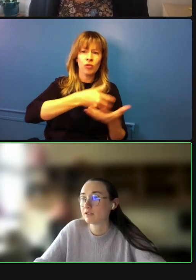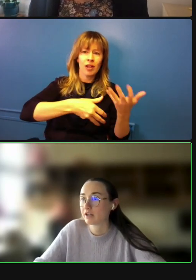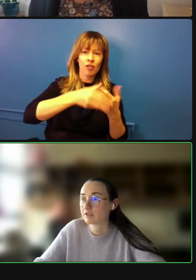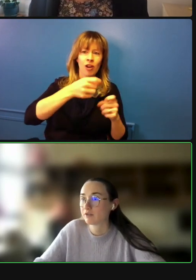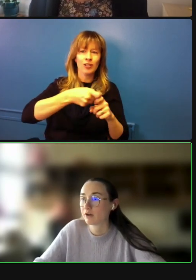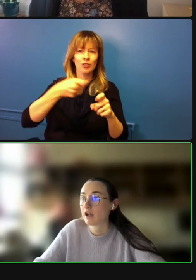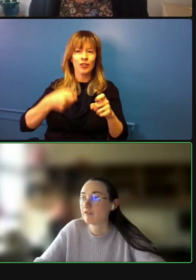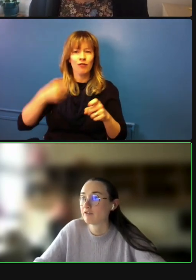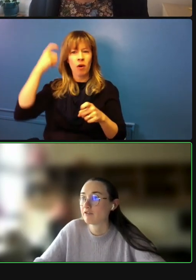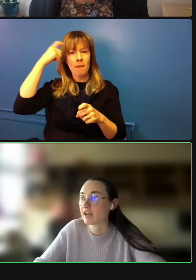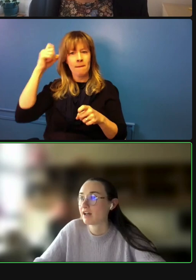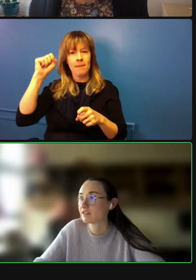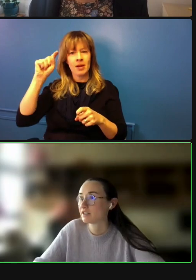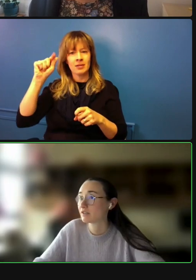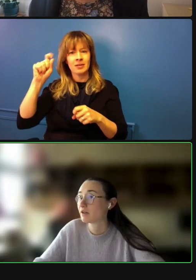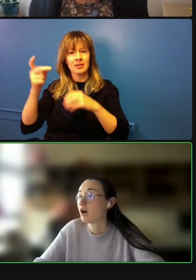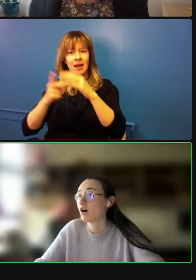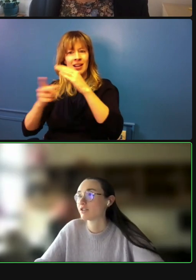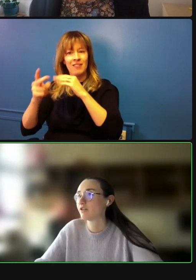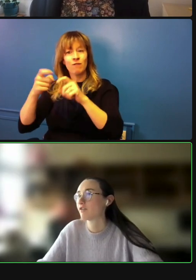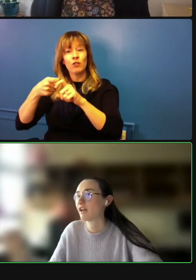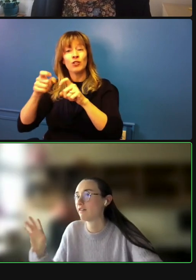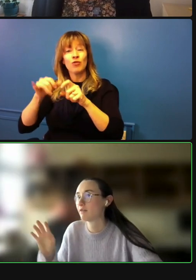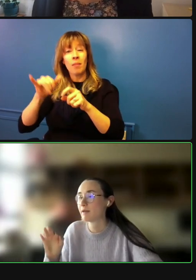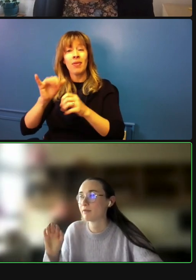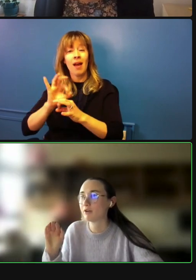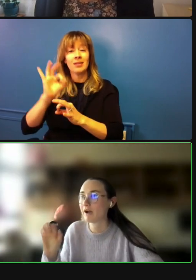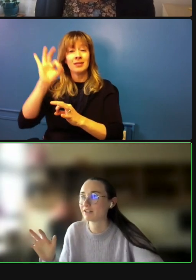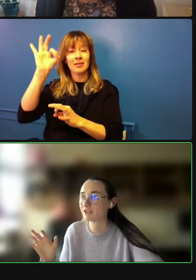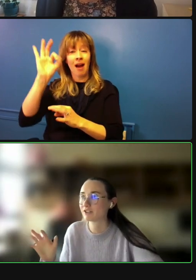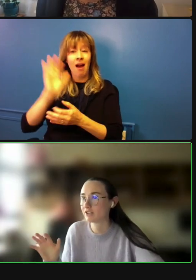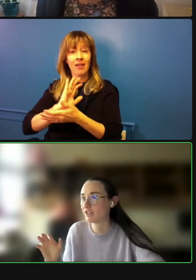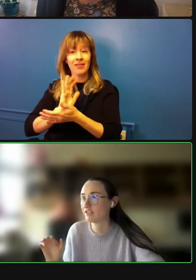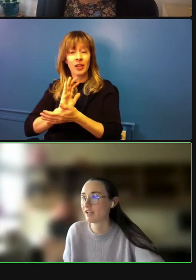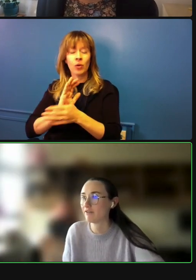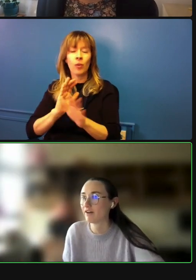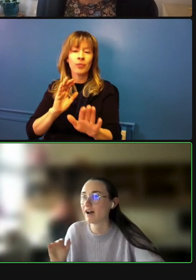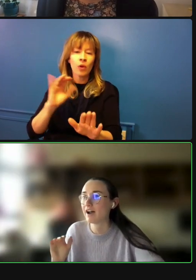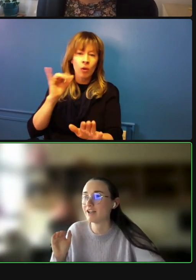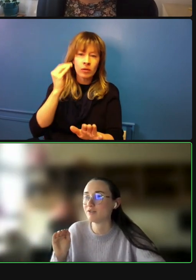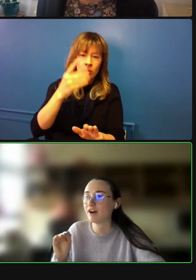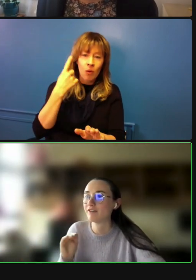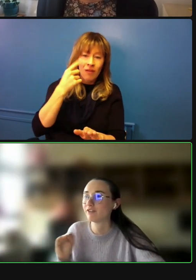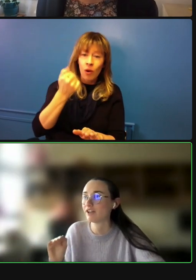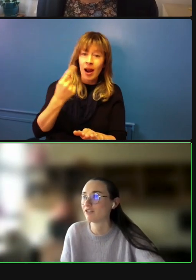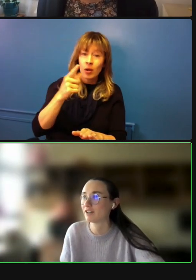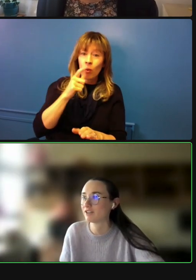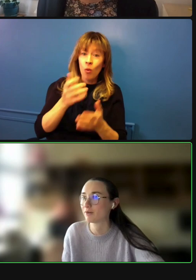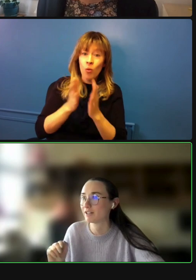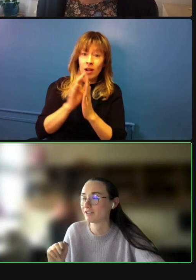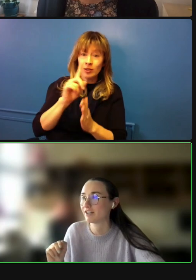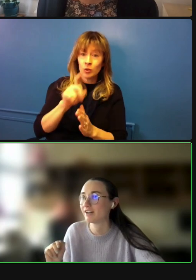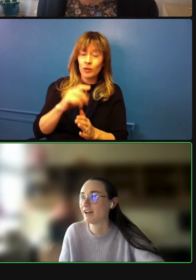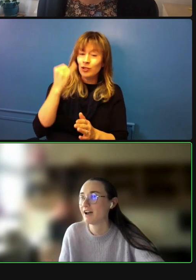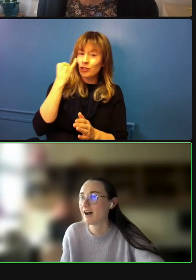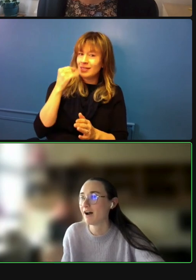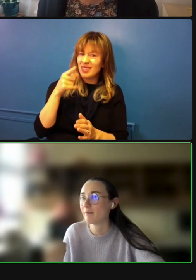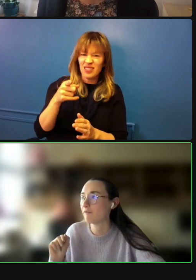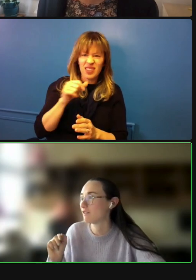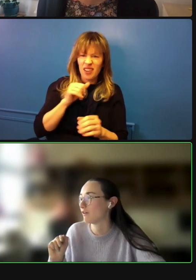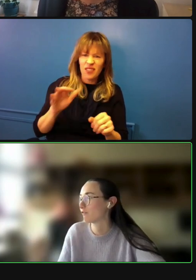video subjects for fMRI analysis? Also, for any of the people who ask questions, if I do not fully address your